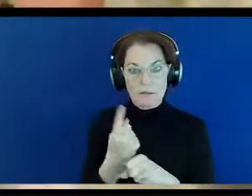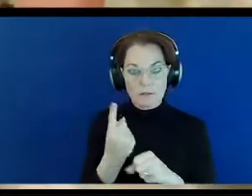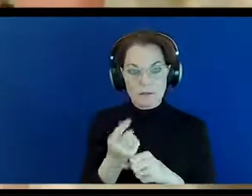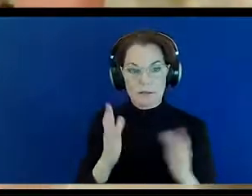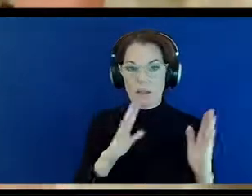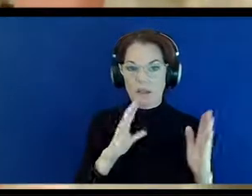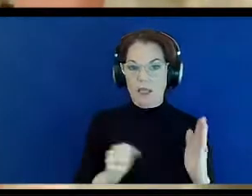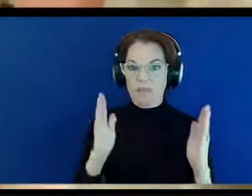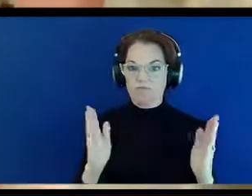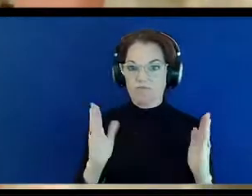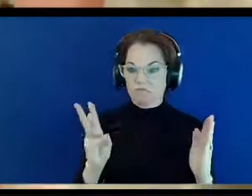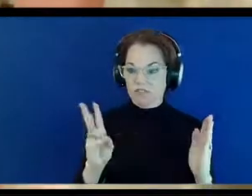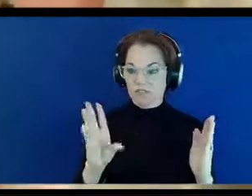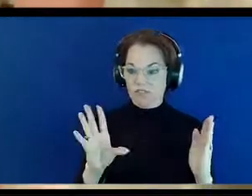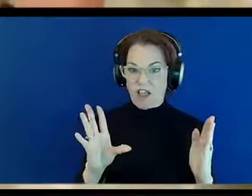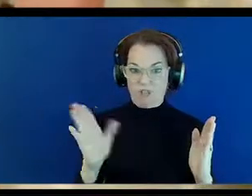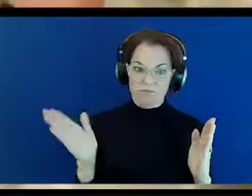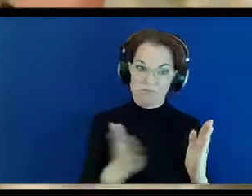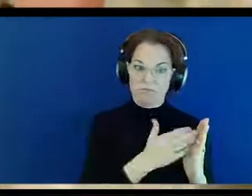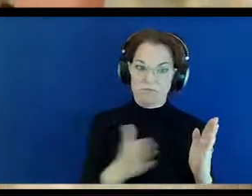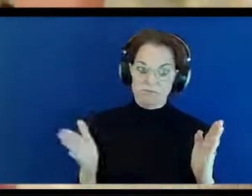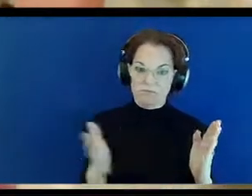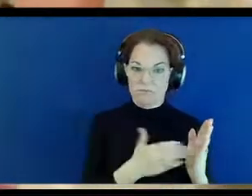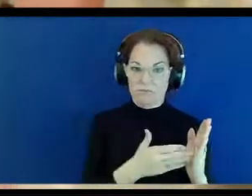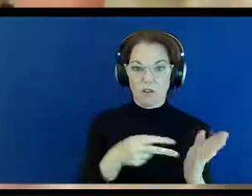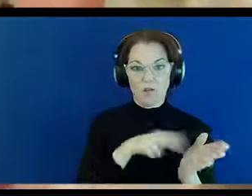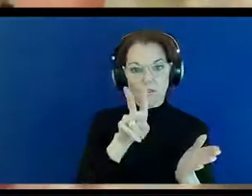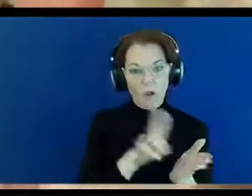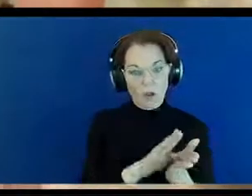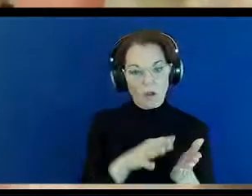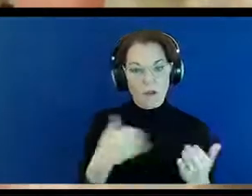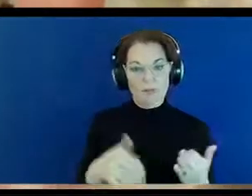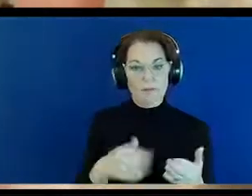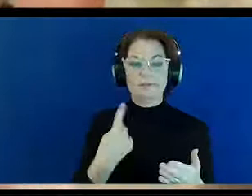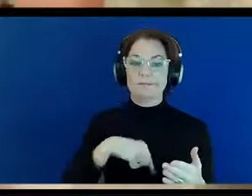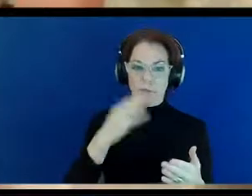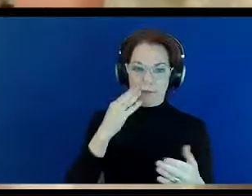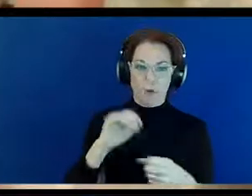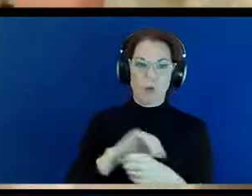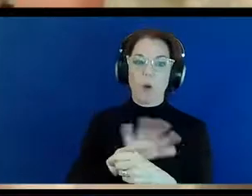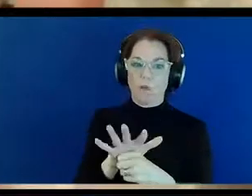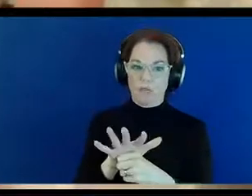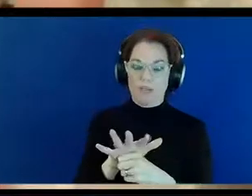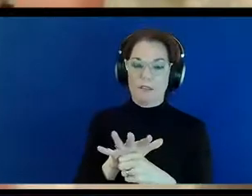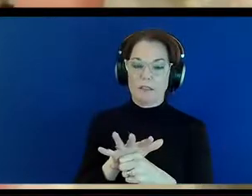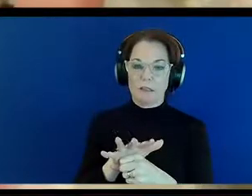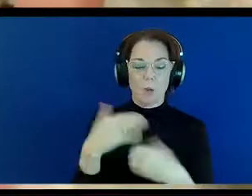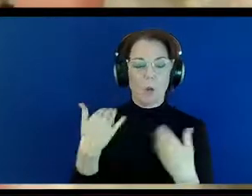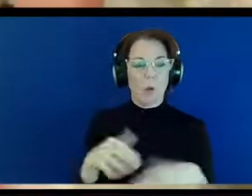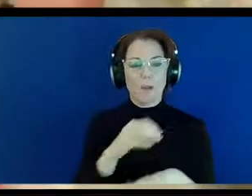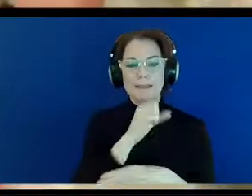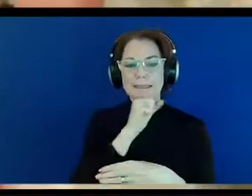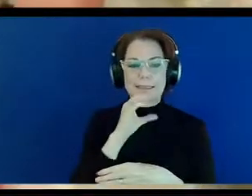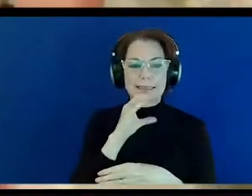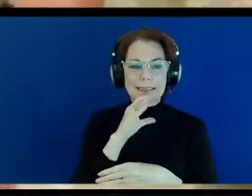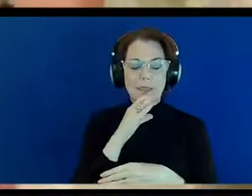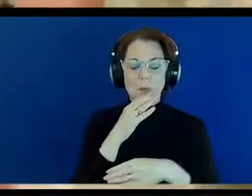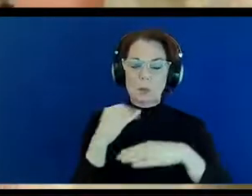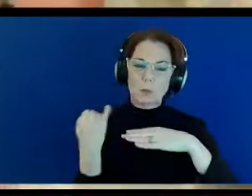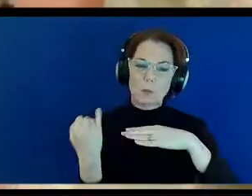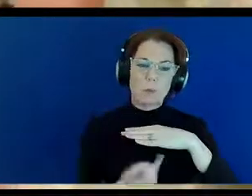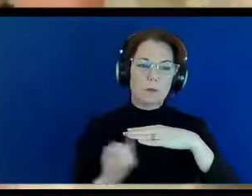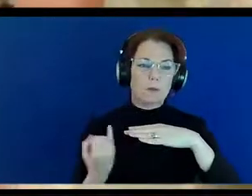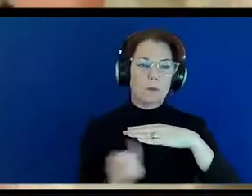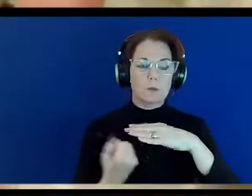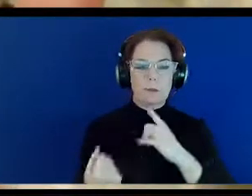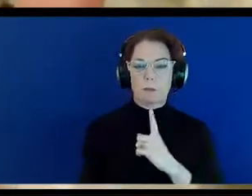and older annually from falls. And so again, we also know COVID, seniors were so isolated. It really has an impact on your